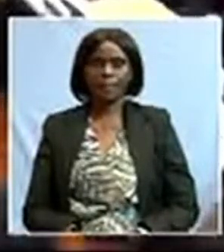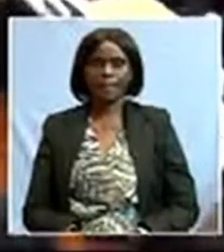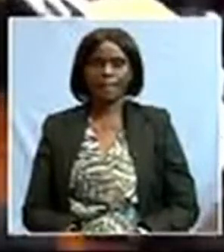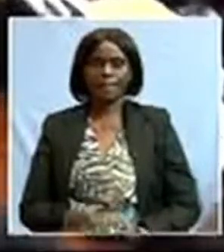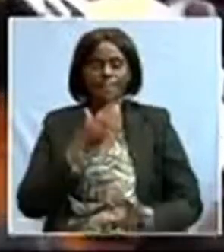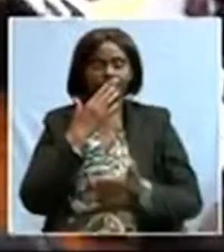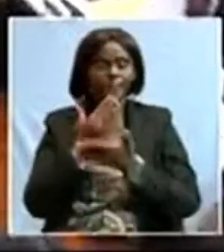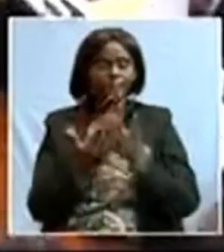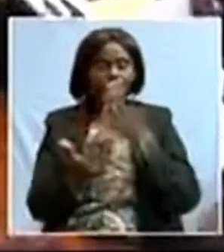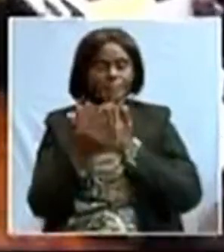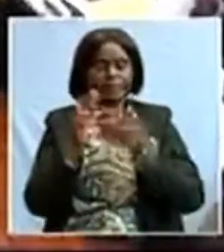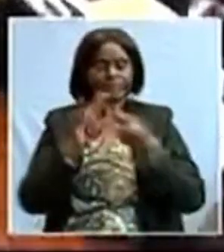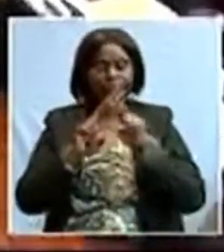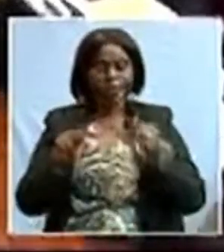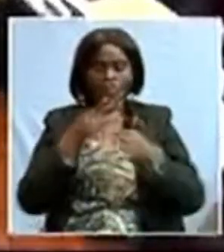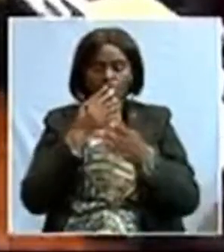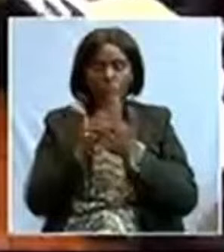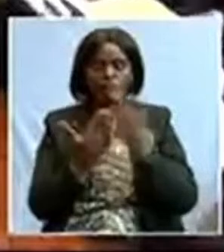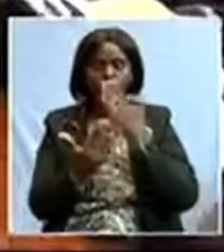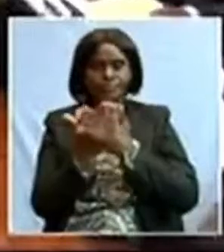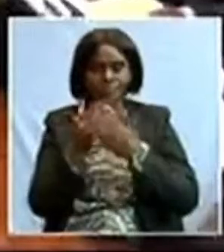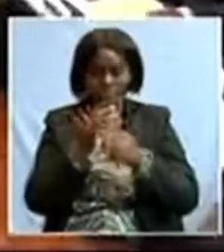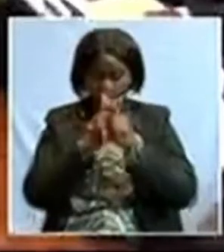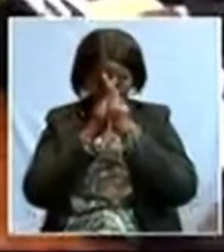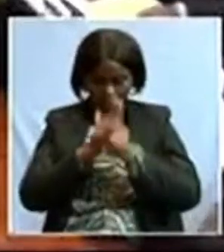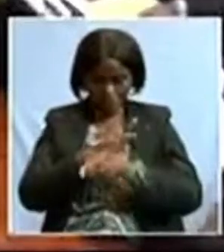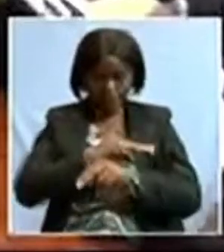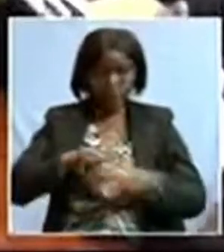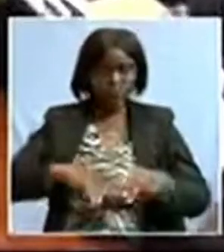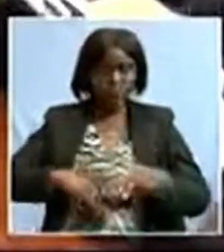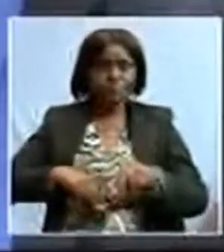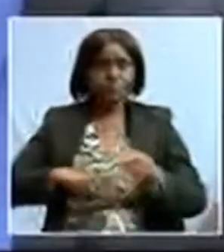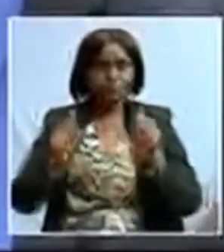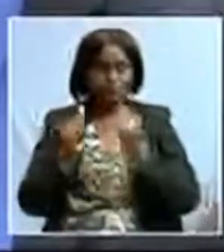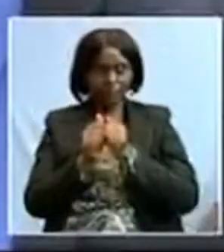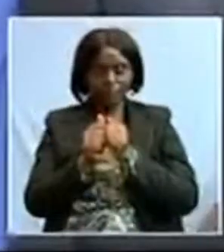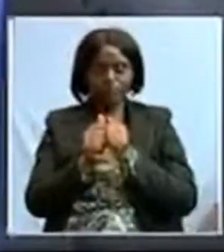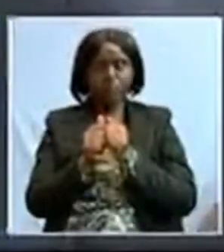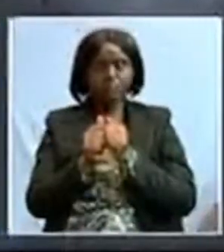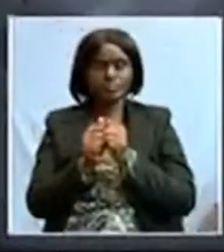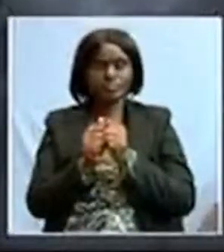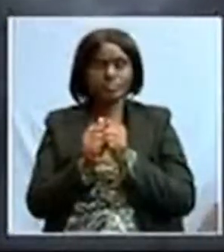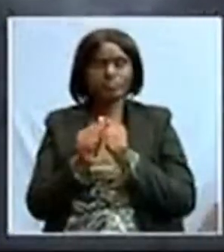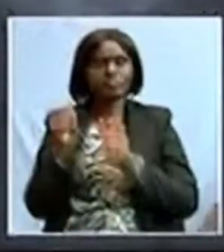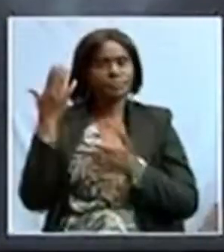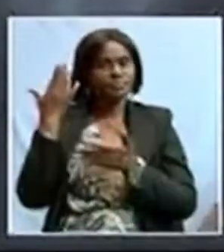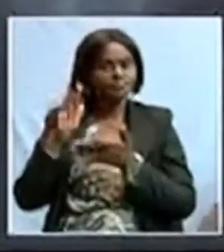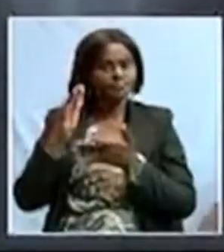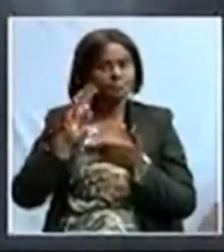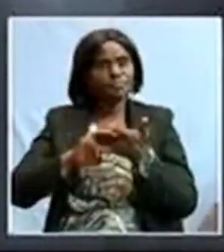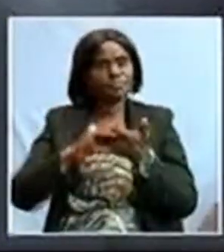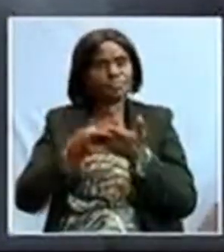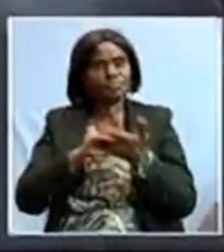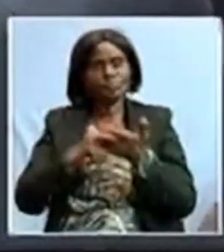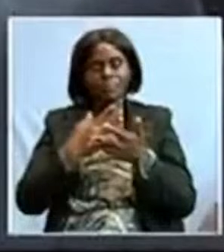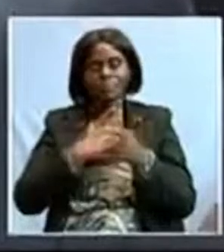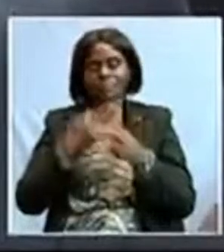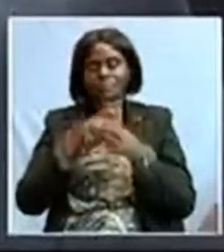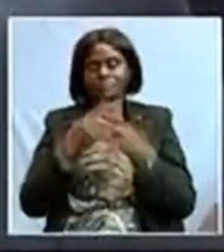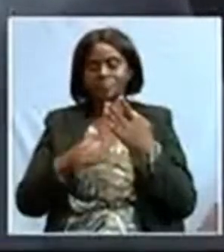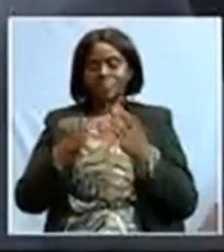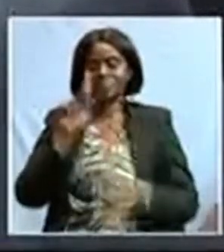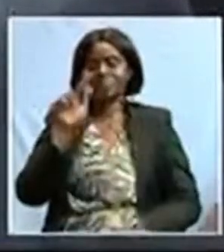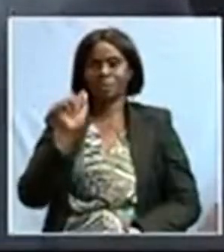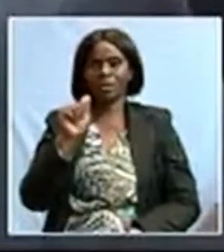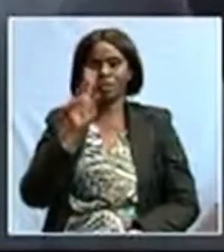Good morning, Chair. Good morning, honorable members and permanent witnesses. My name is Kabuita